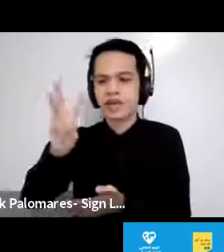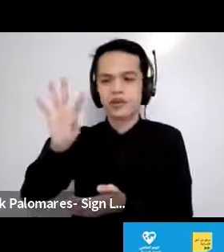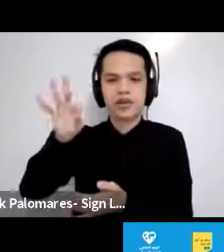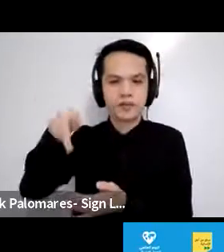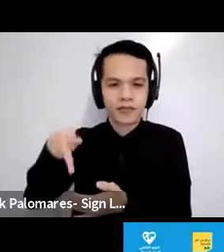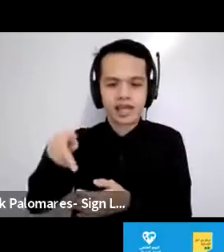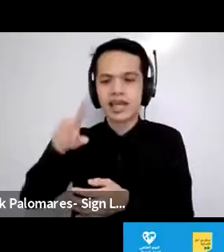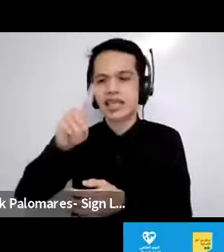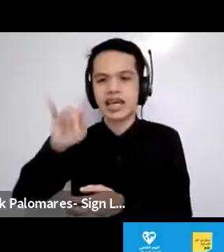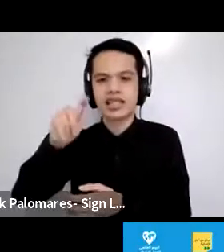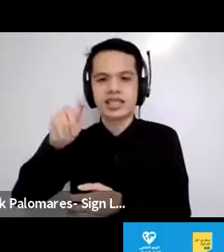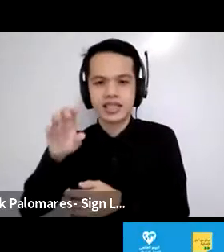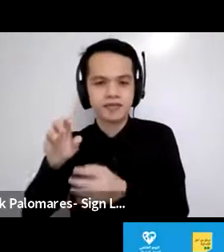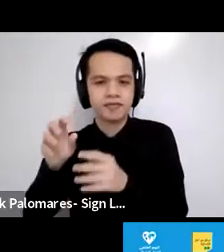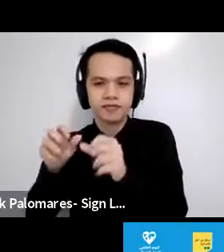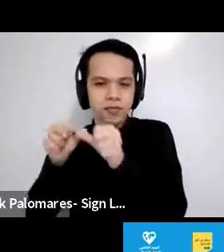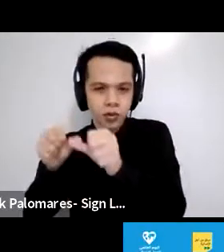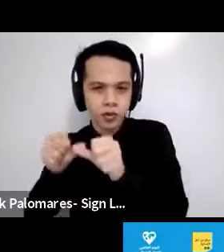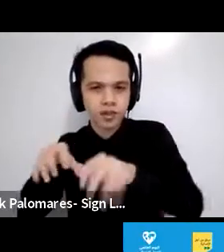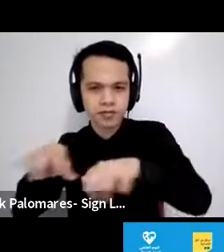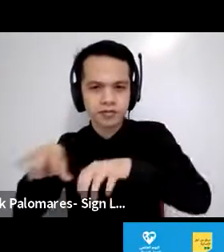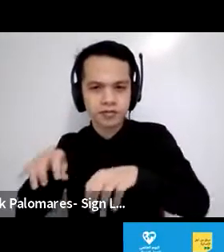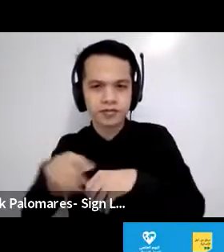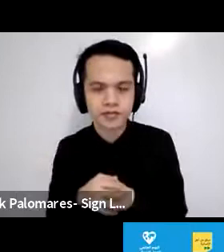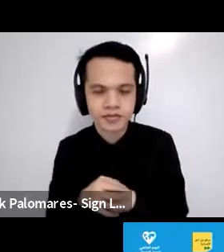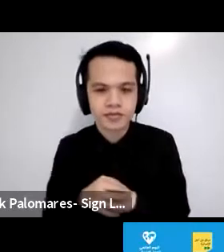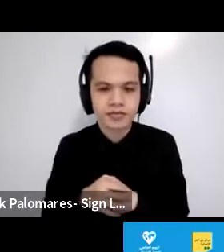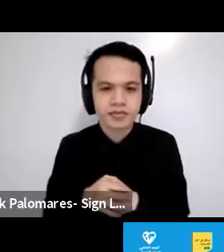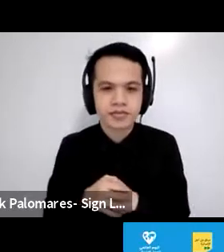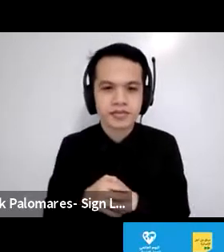is currently doing. Over.